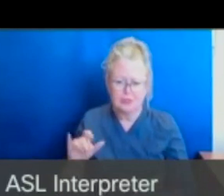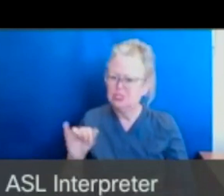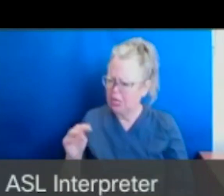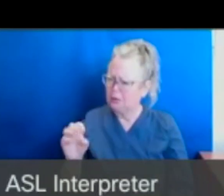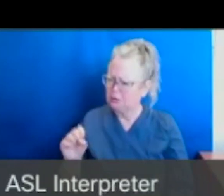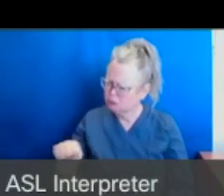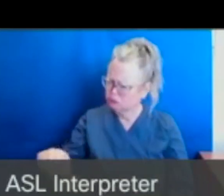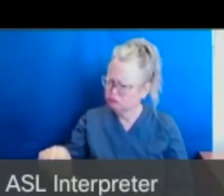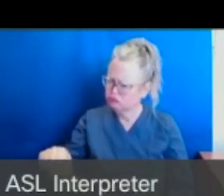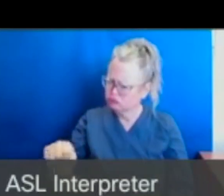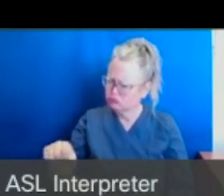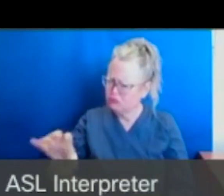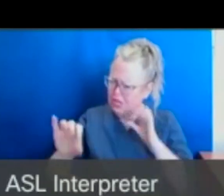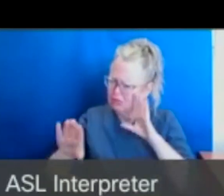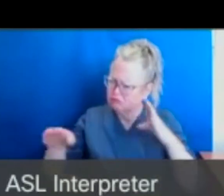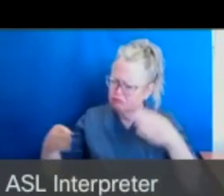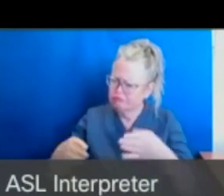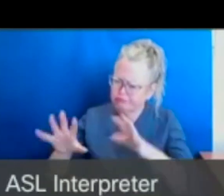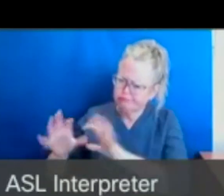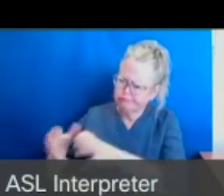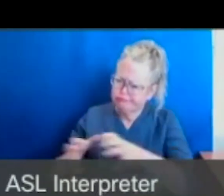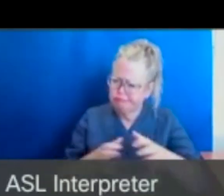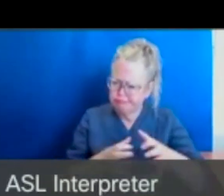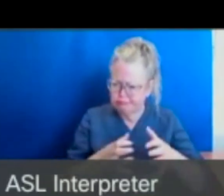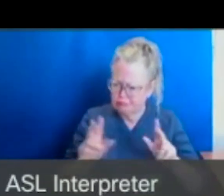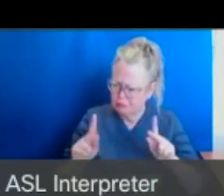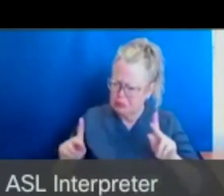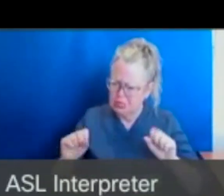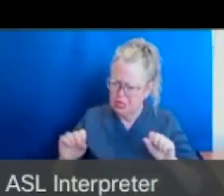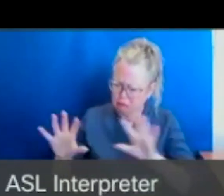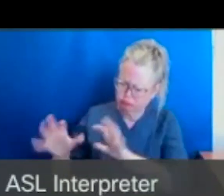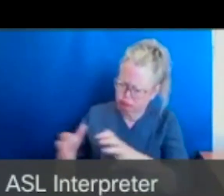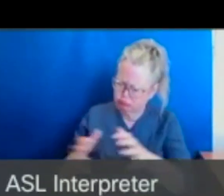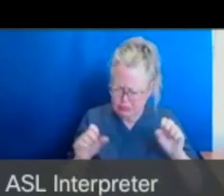Yes. A researcher can do that.